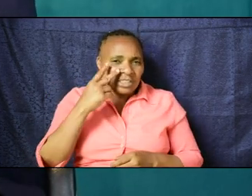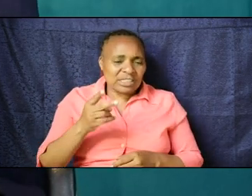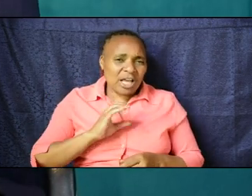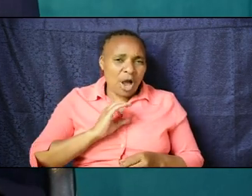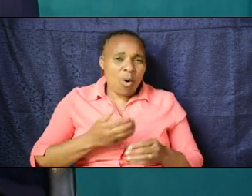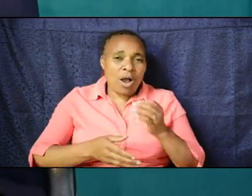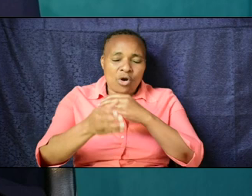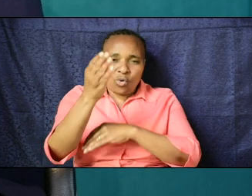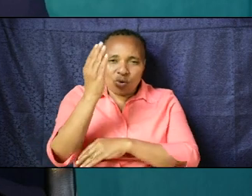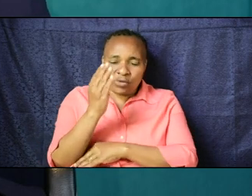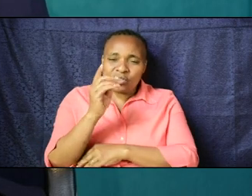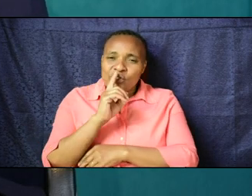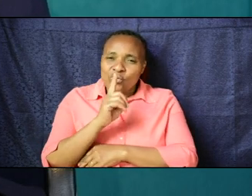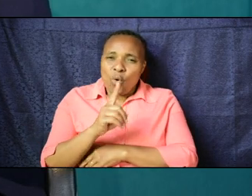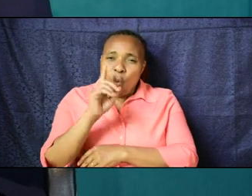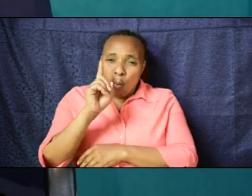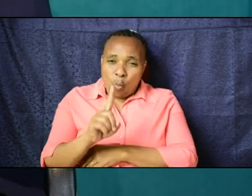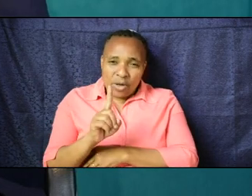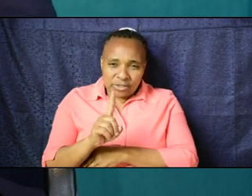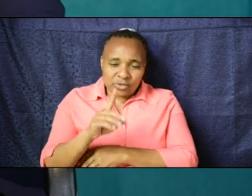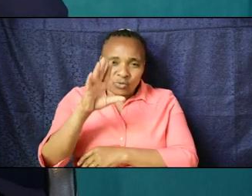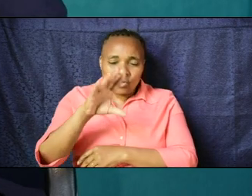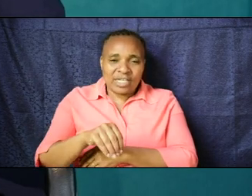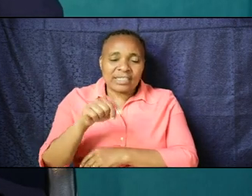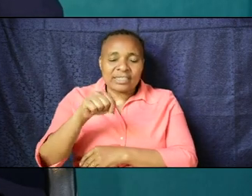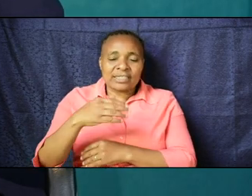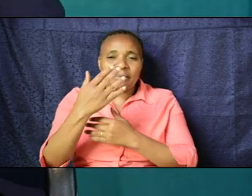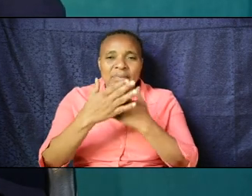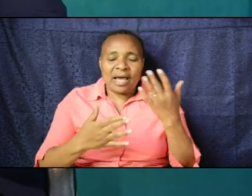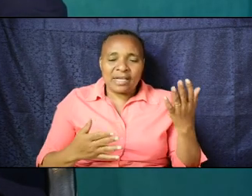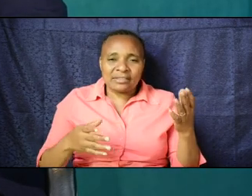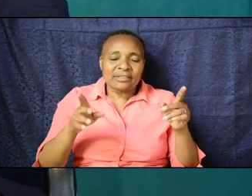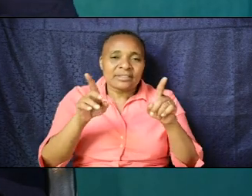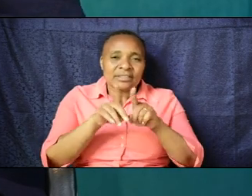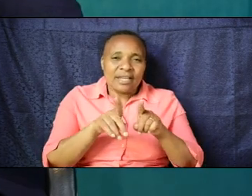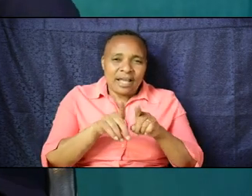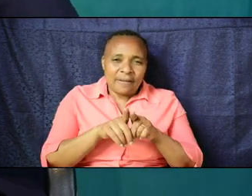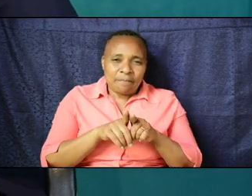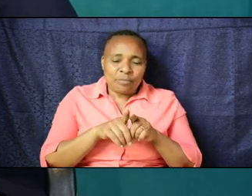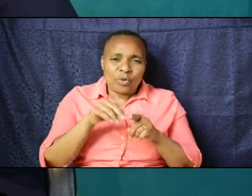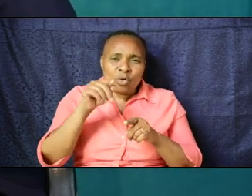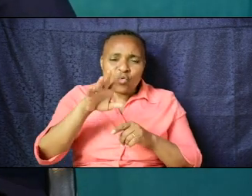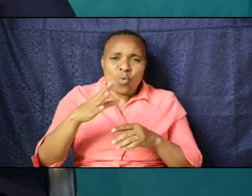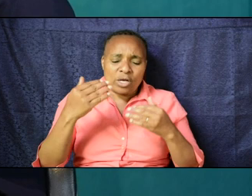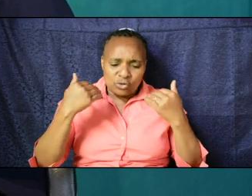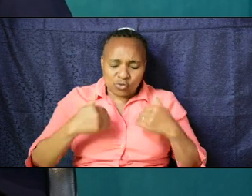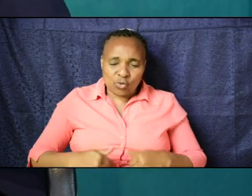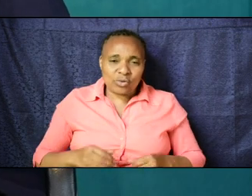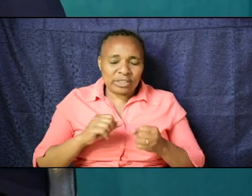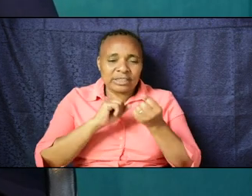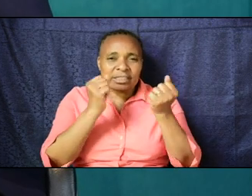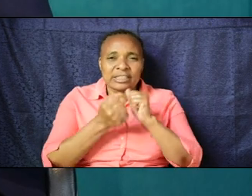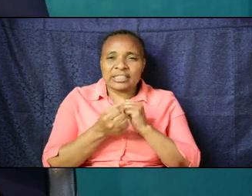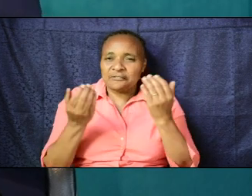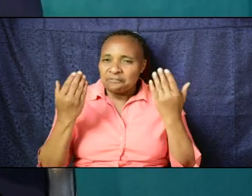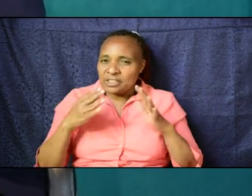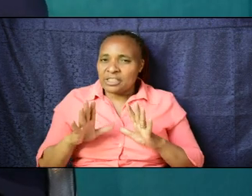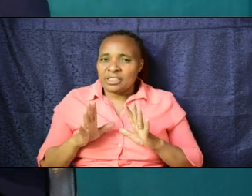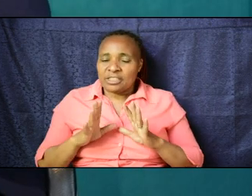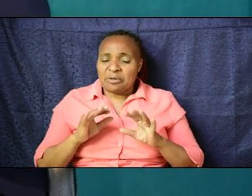our God. So once you take this blood, it's like your soul has been changed. Your soul has